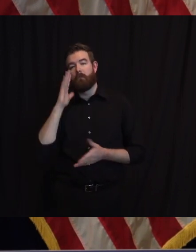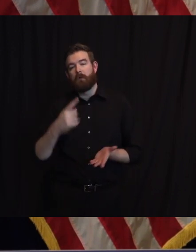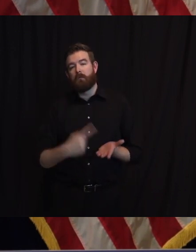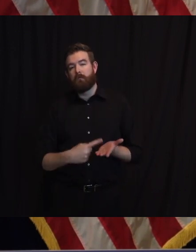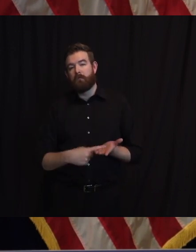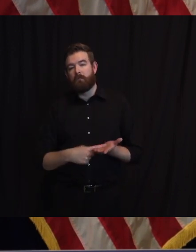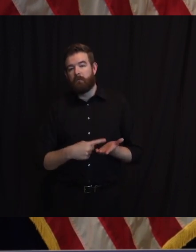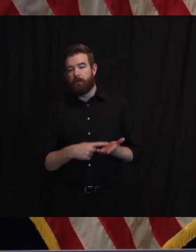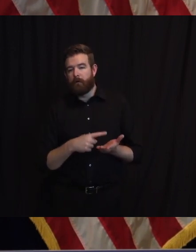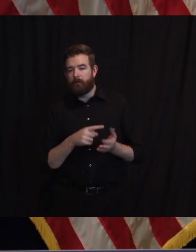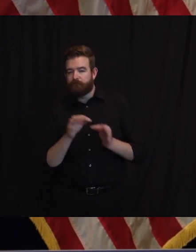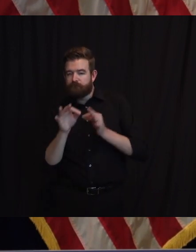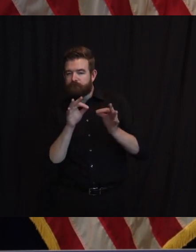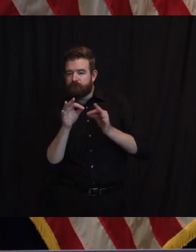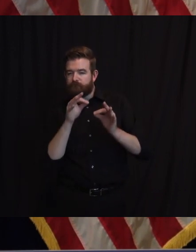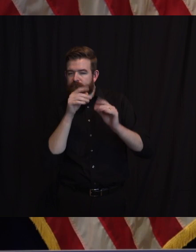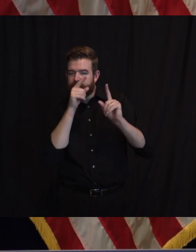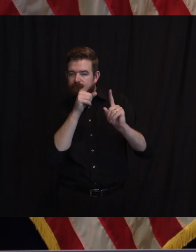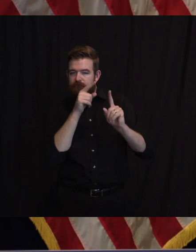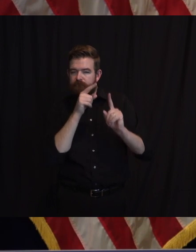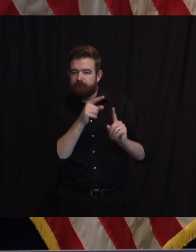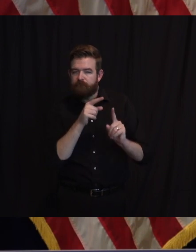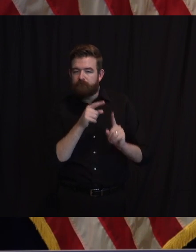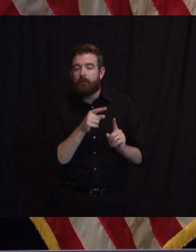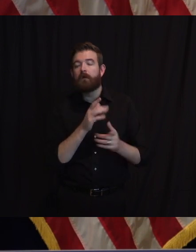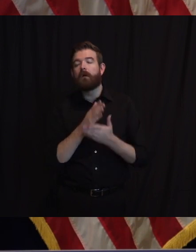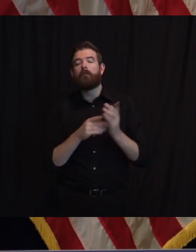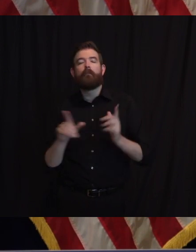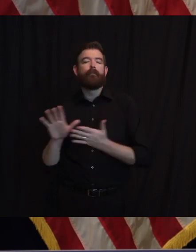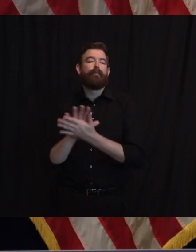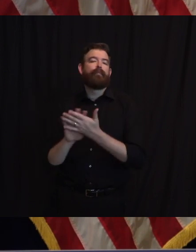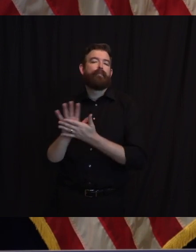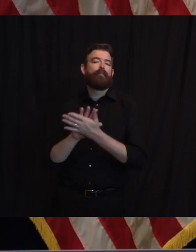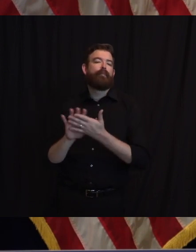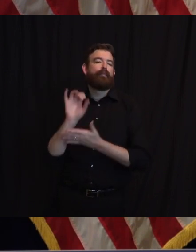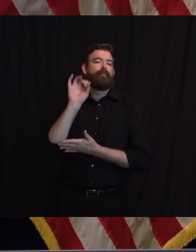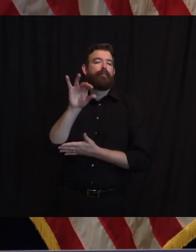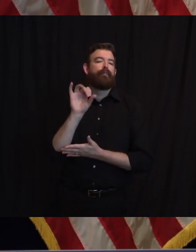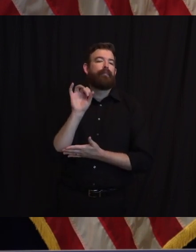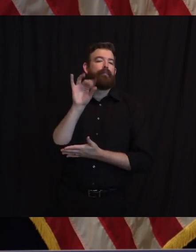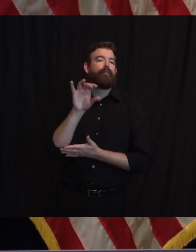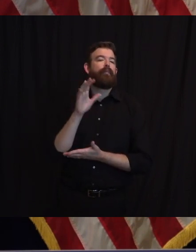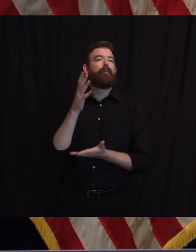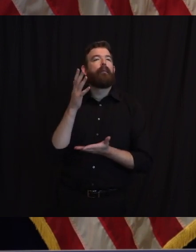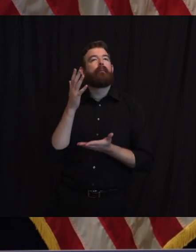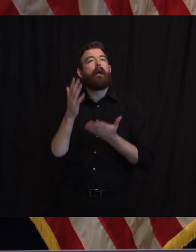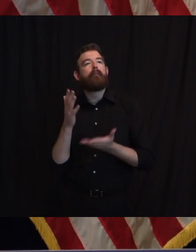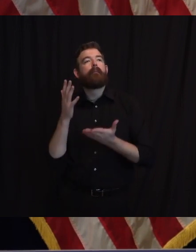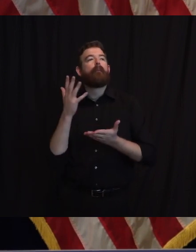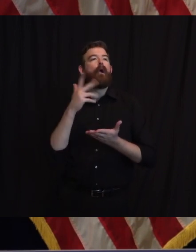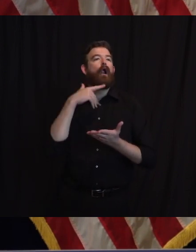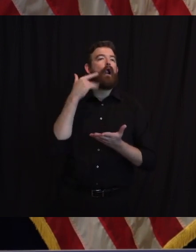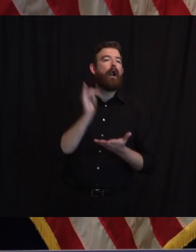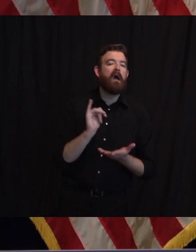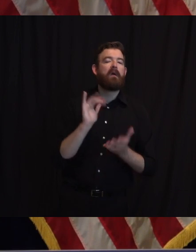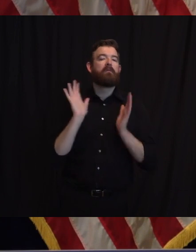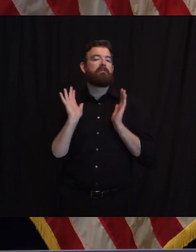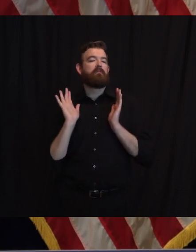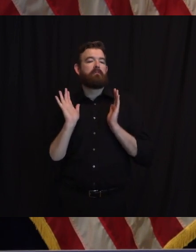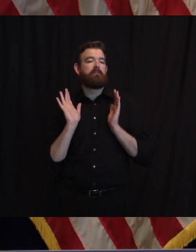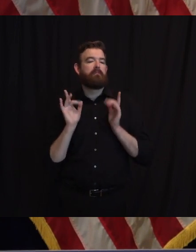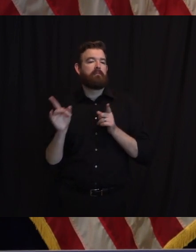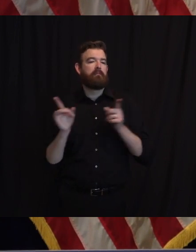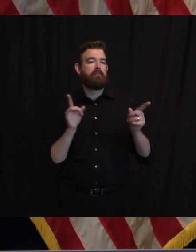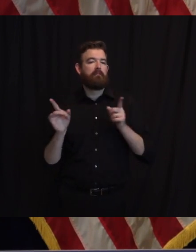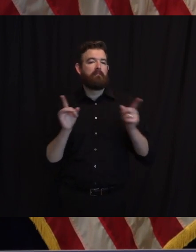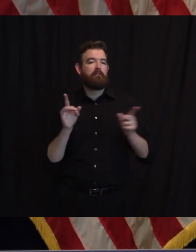cases, directionally, pointing folks as to where we think we can be responsibly headed, particularly over the next 2 or 3